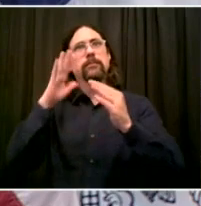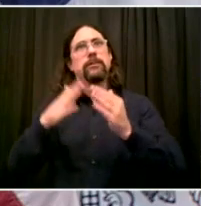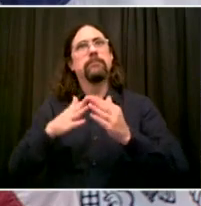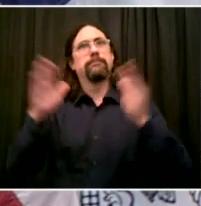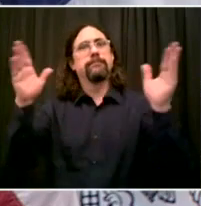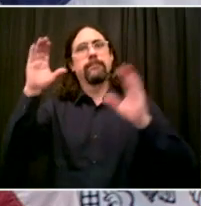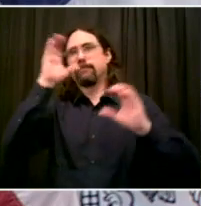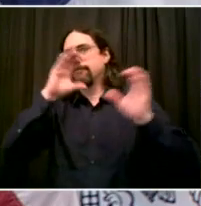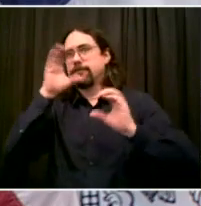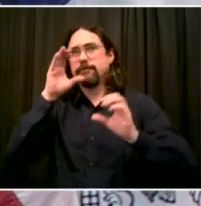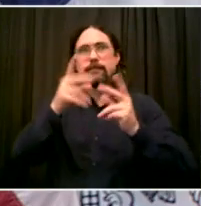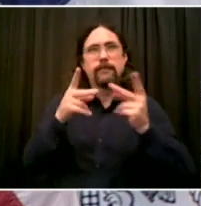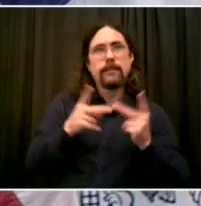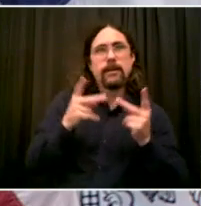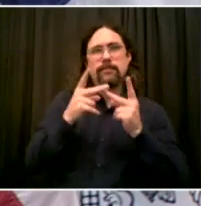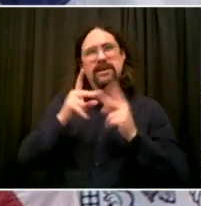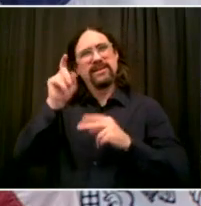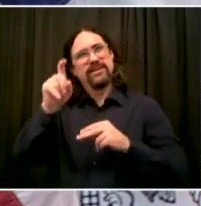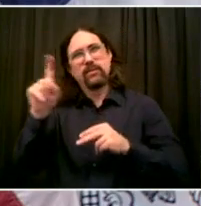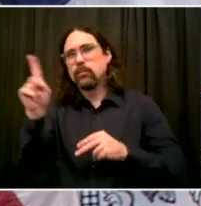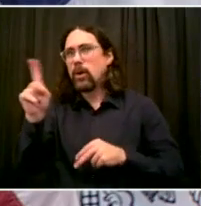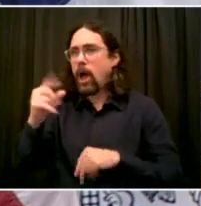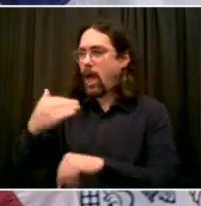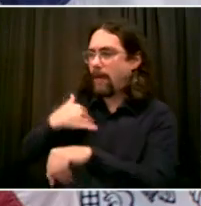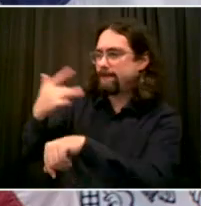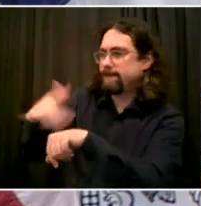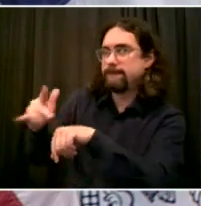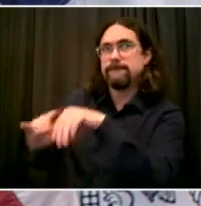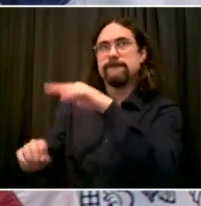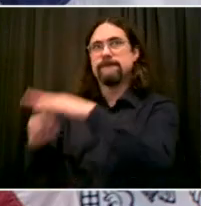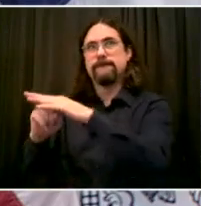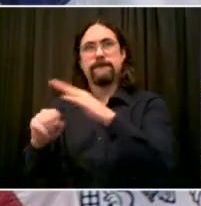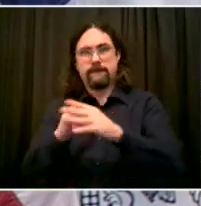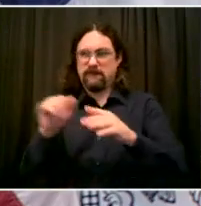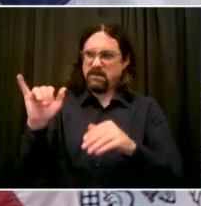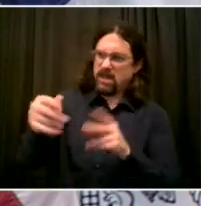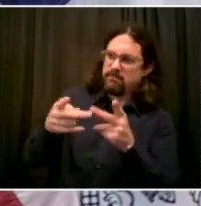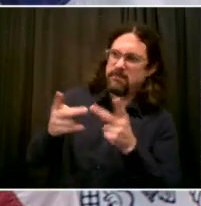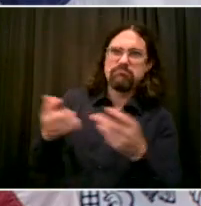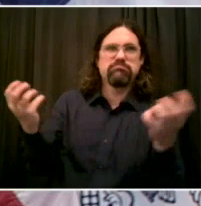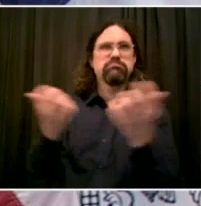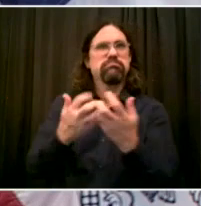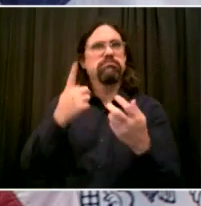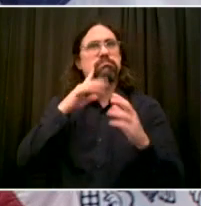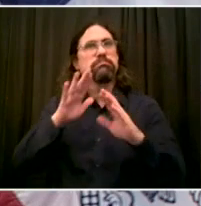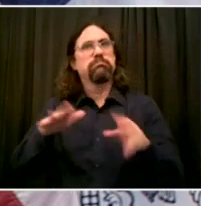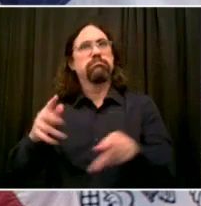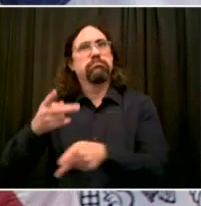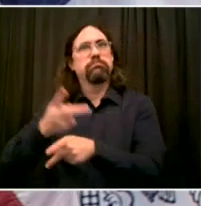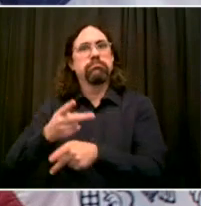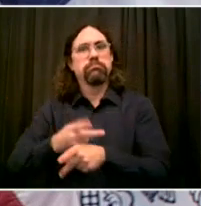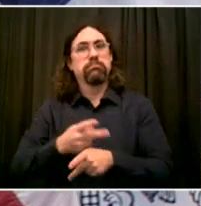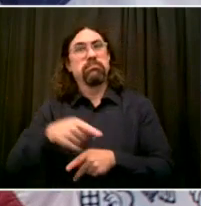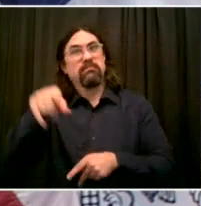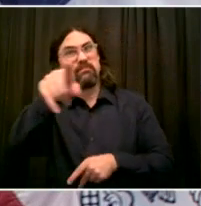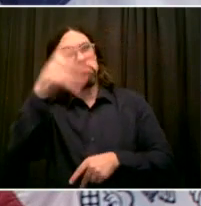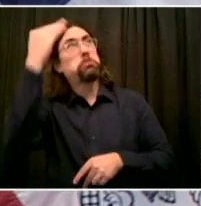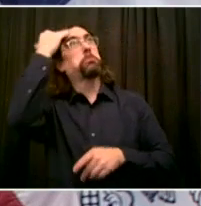for childcare to let us know of their willingness to work with us. Or, Lorraine, what is that email or website they can go